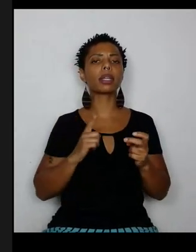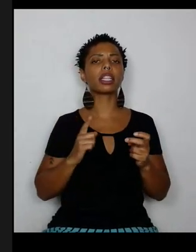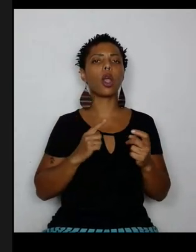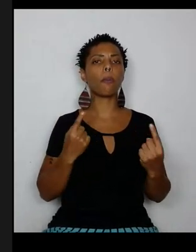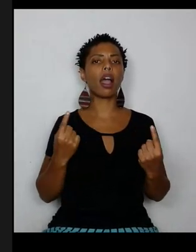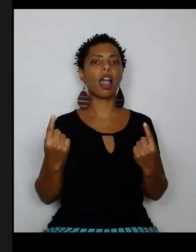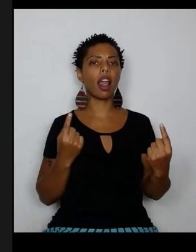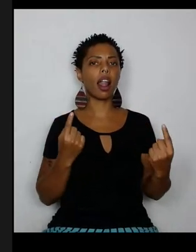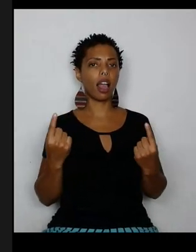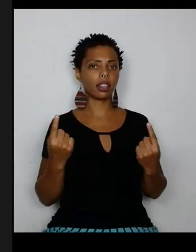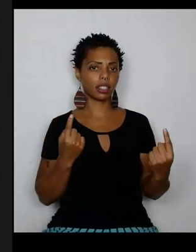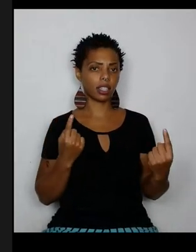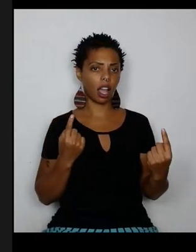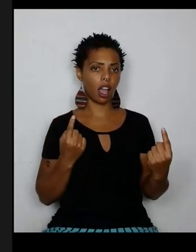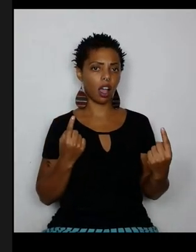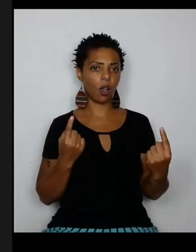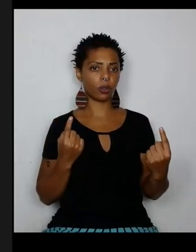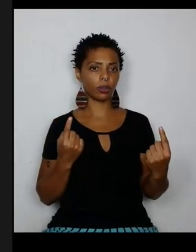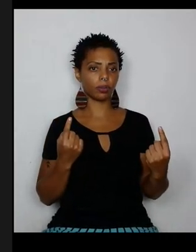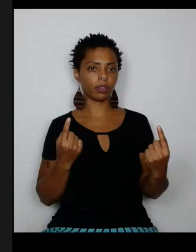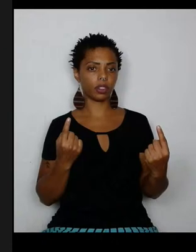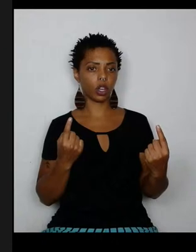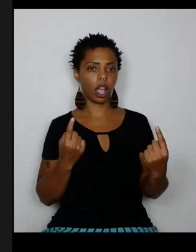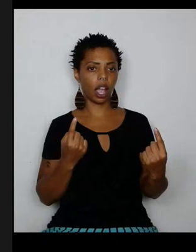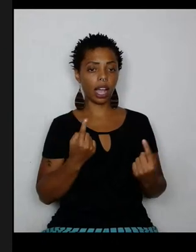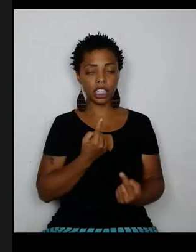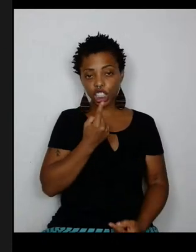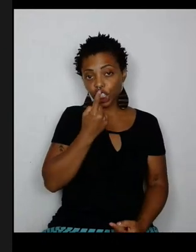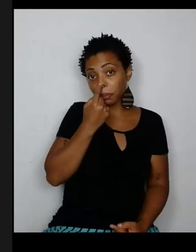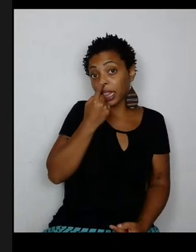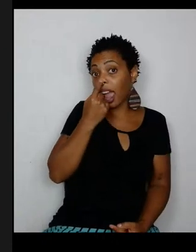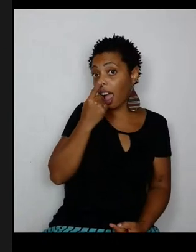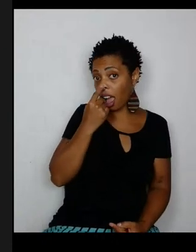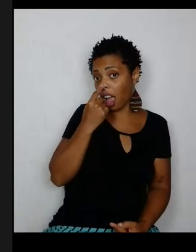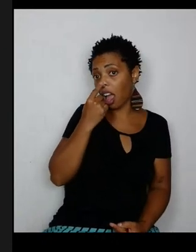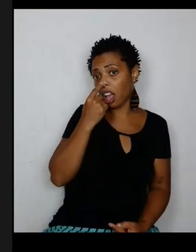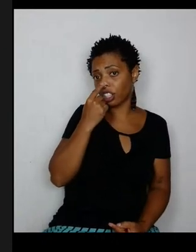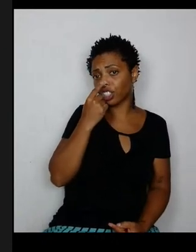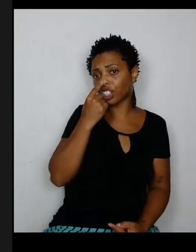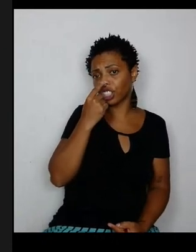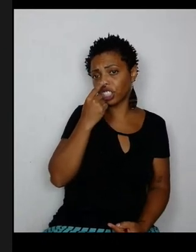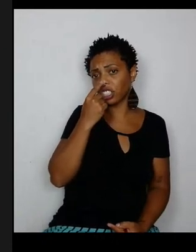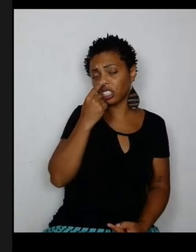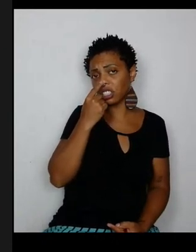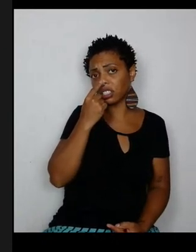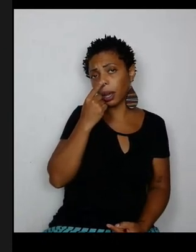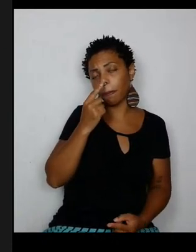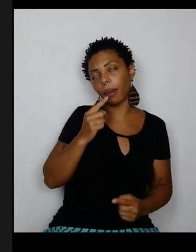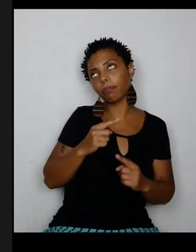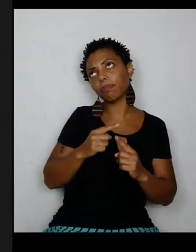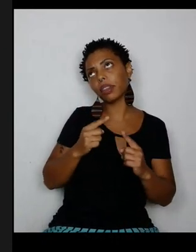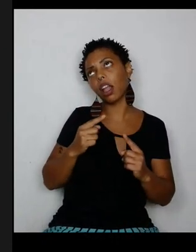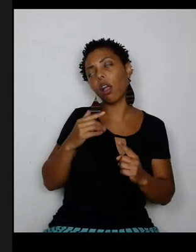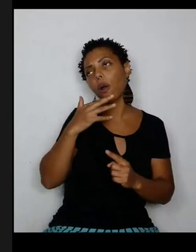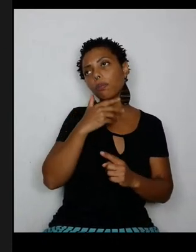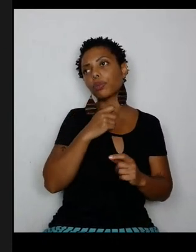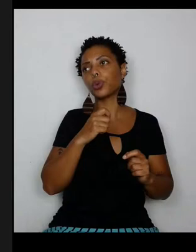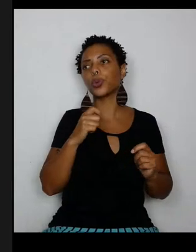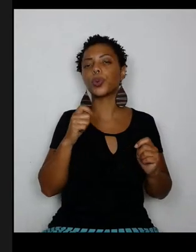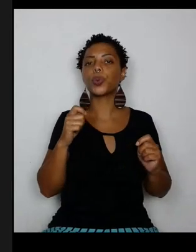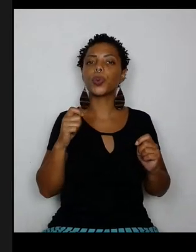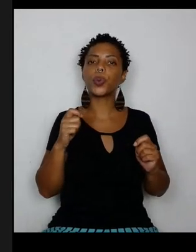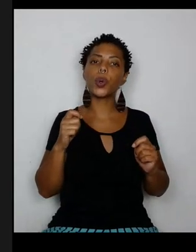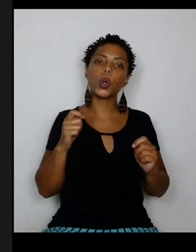the question would be can we find a relation between the idea of intimacy